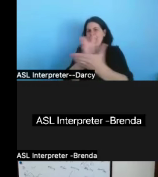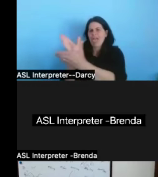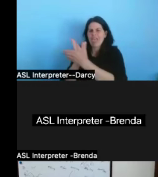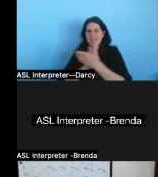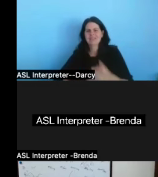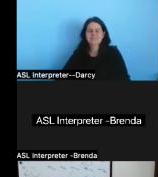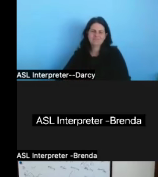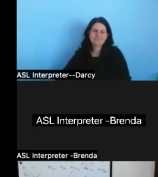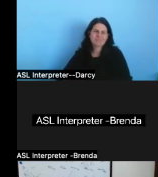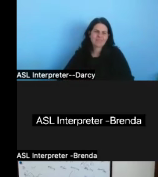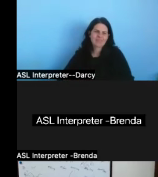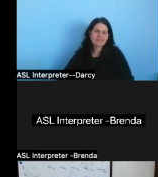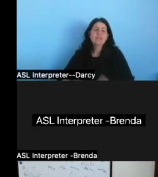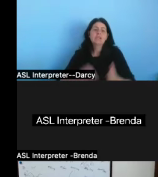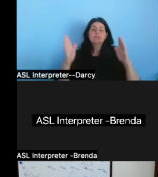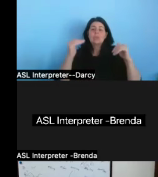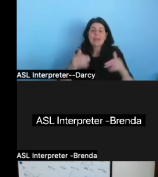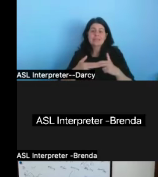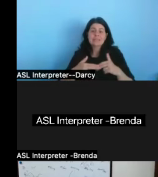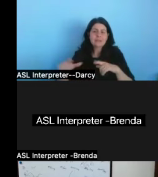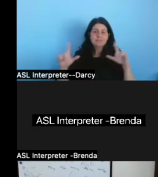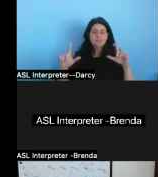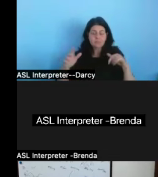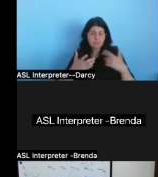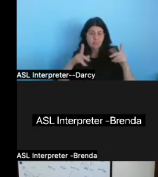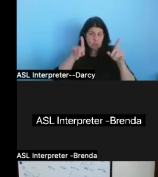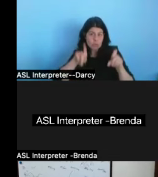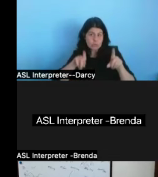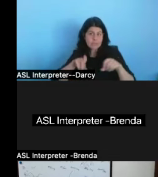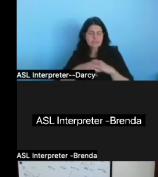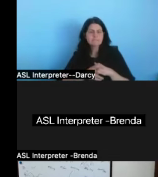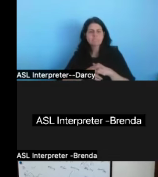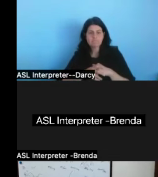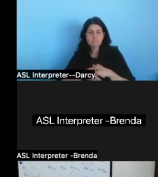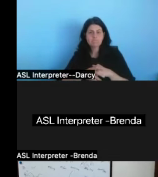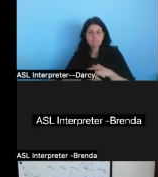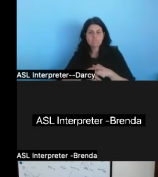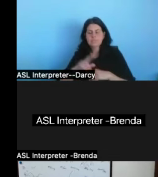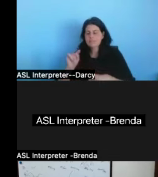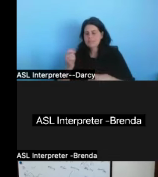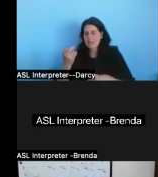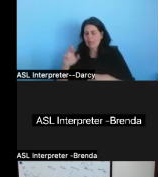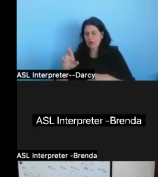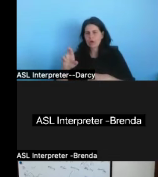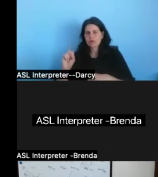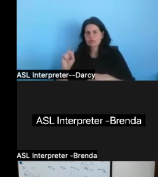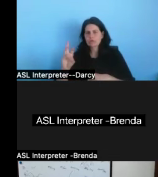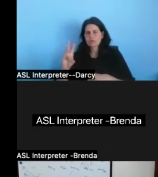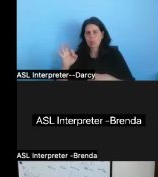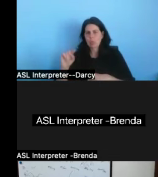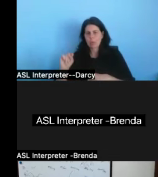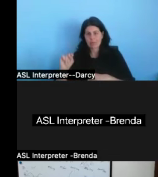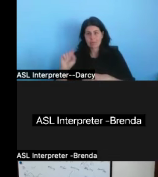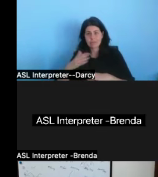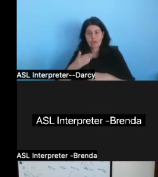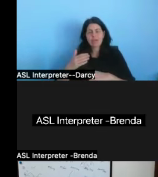Okay, so we go to the next slide. So we tested, like I said, we tested a Taylor Swift song. I also brought a